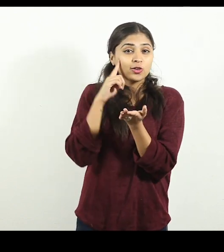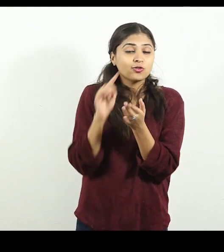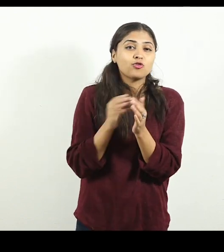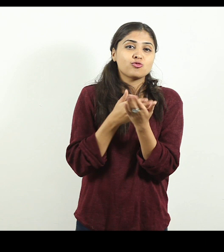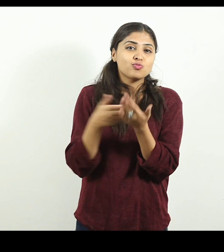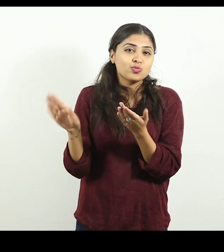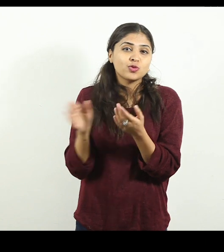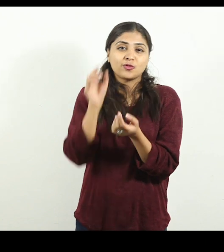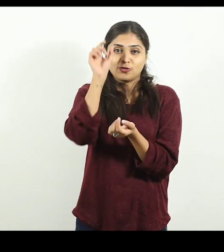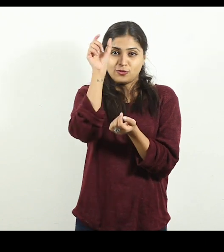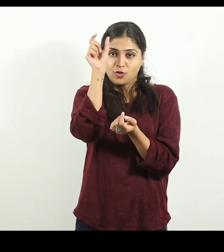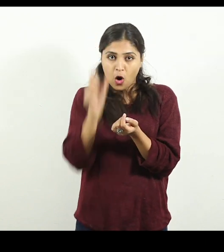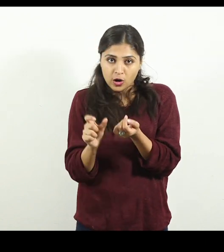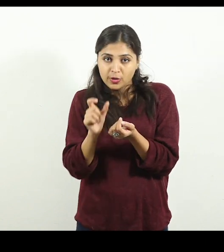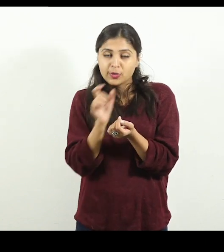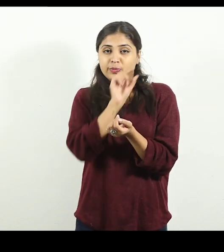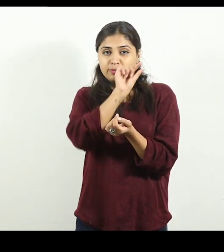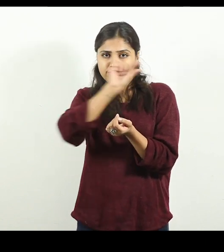cell.